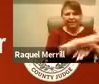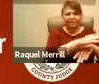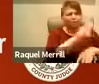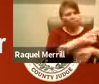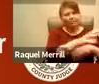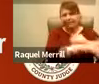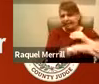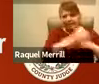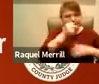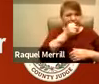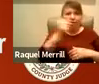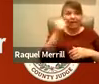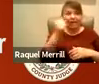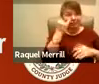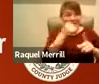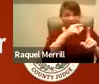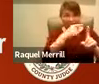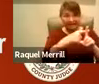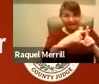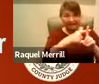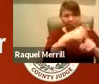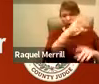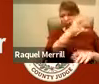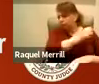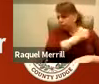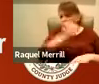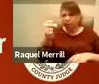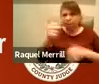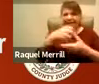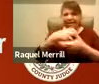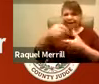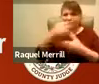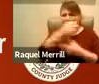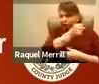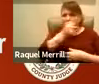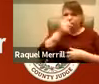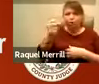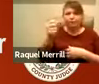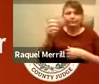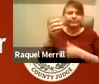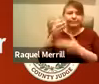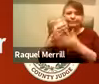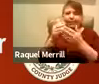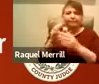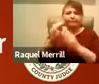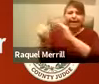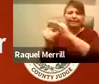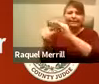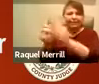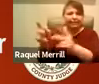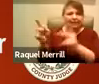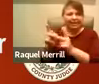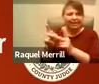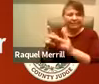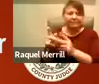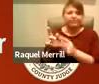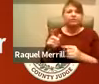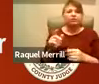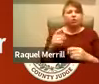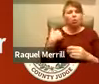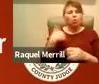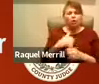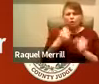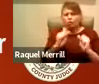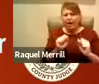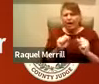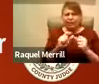community. As soon as you know they're infected, you totally take them out and put them in some isolated place. So we're working to